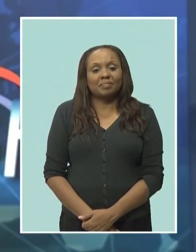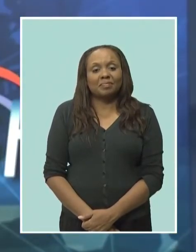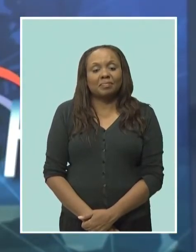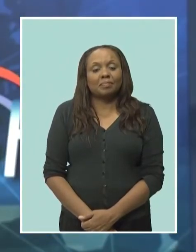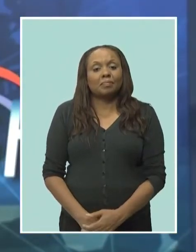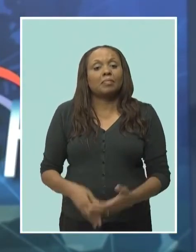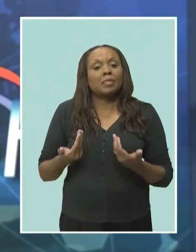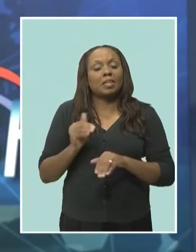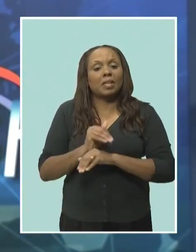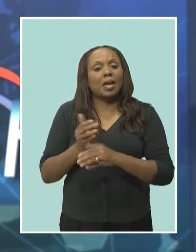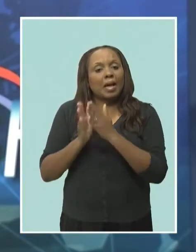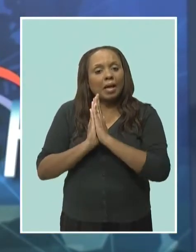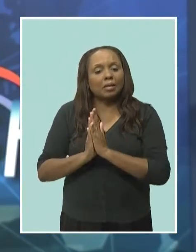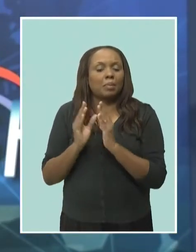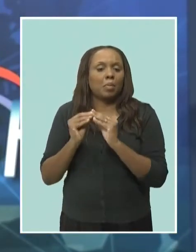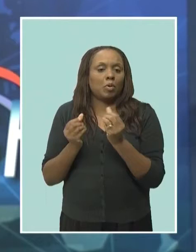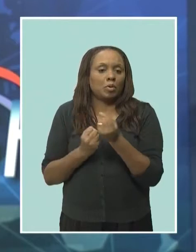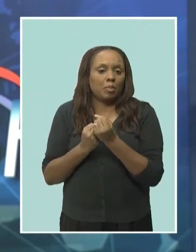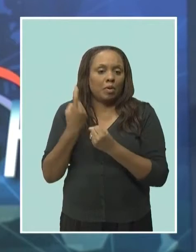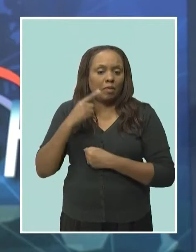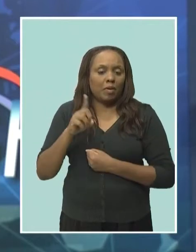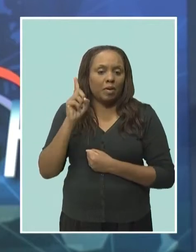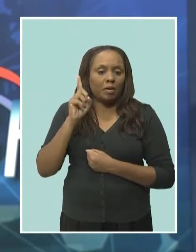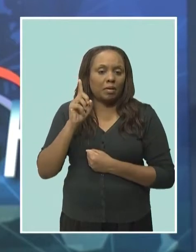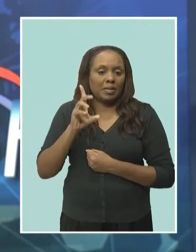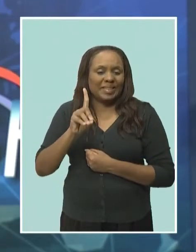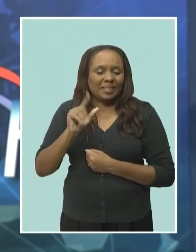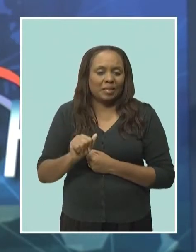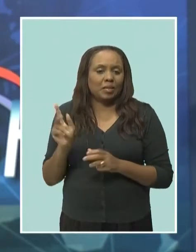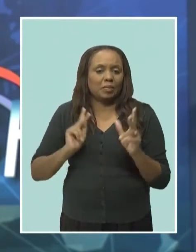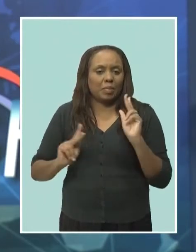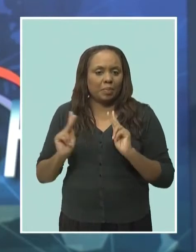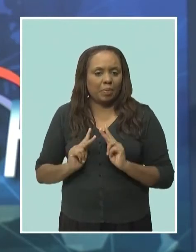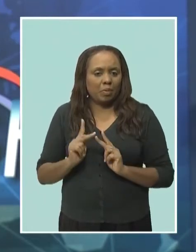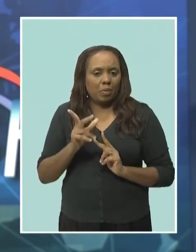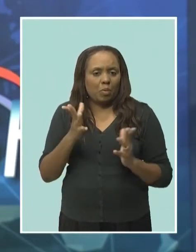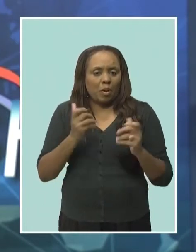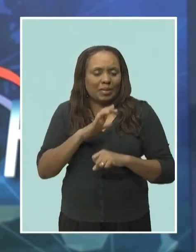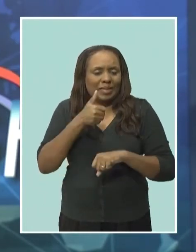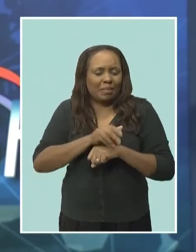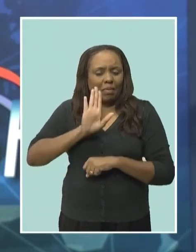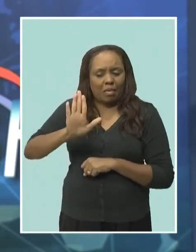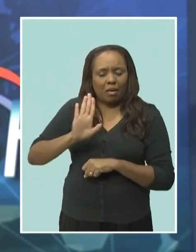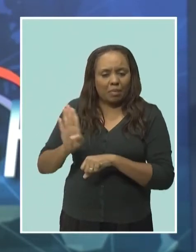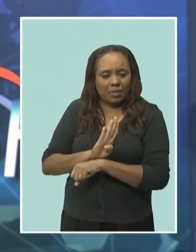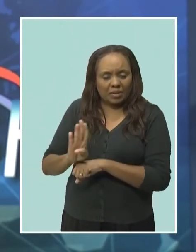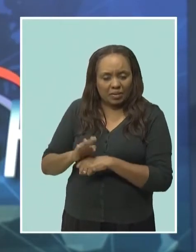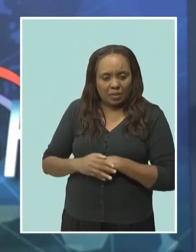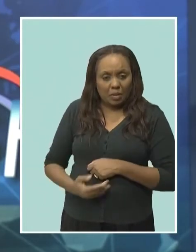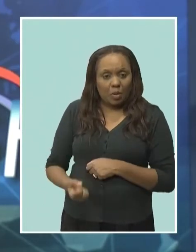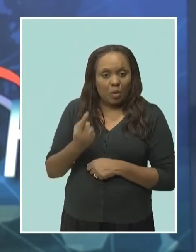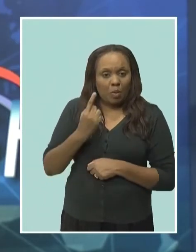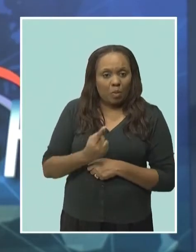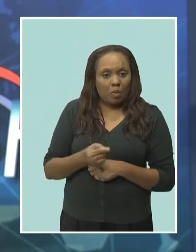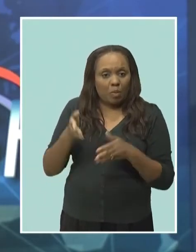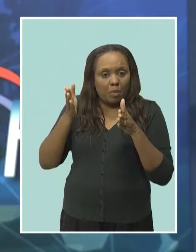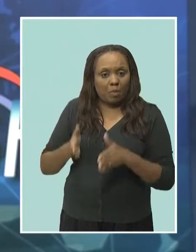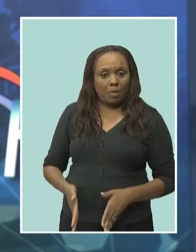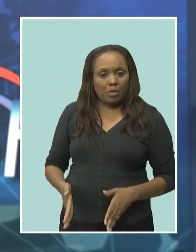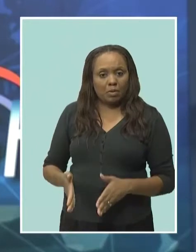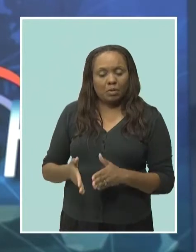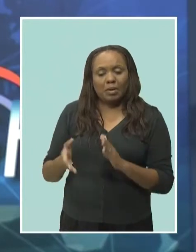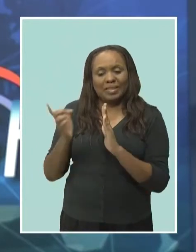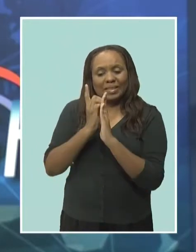An appeal tonight for more support for disabled entrepreneurs. The call has been made by baker and graphic designer Odella